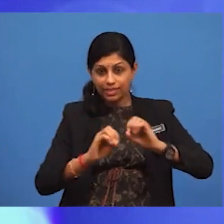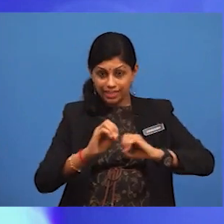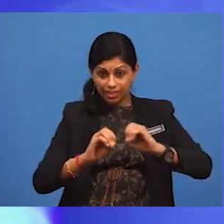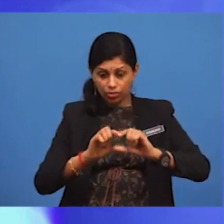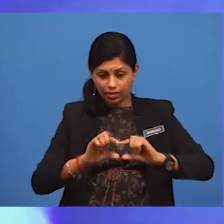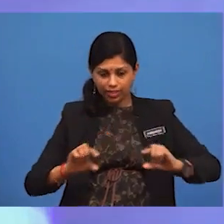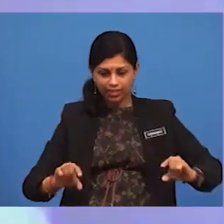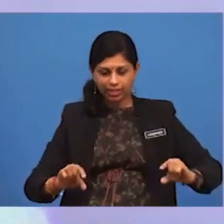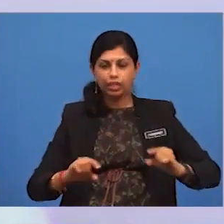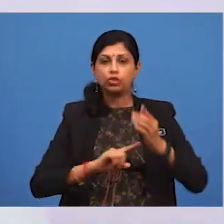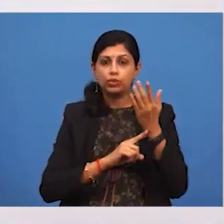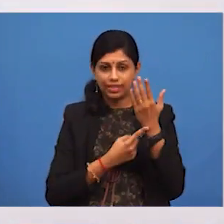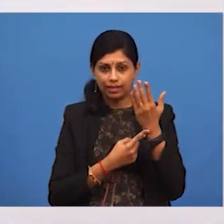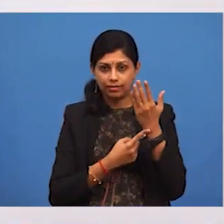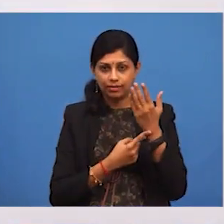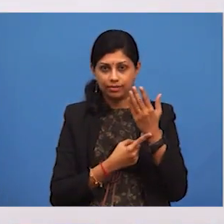more presentable.